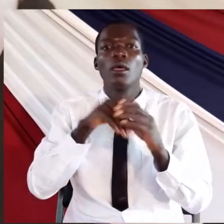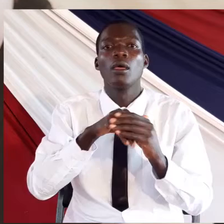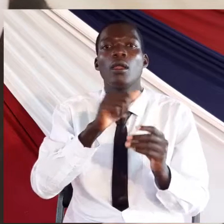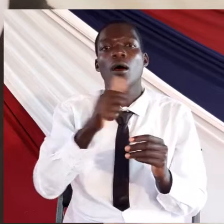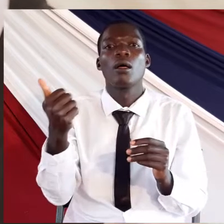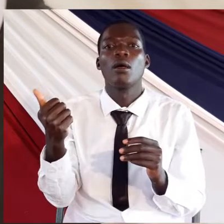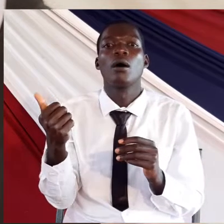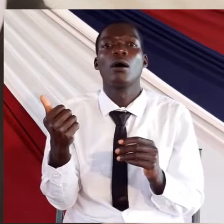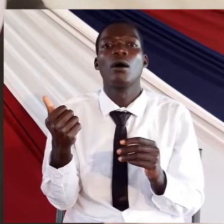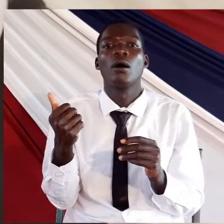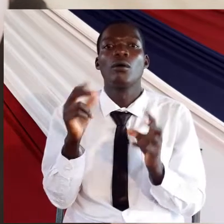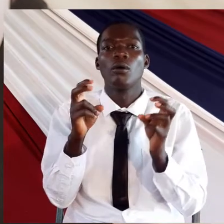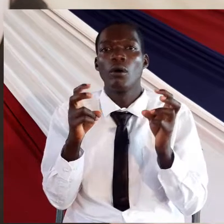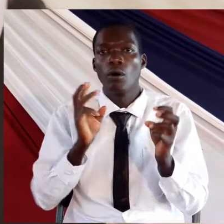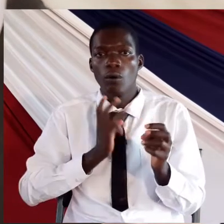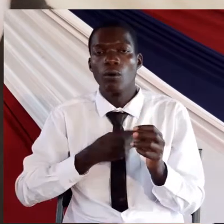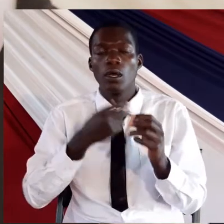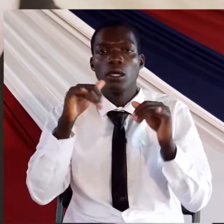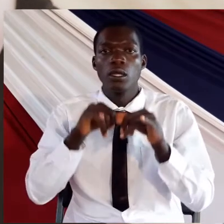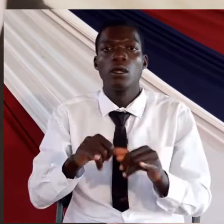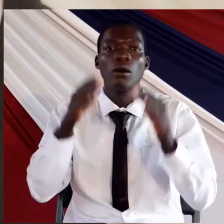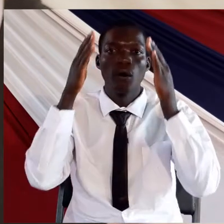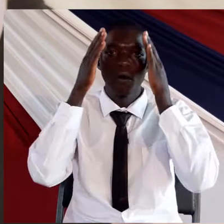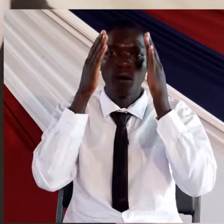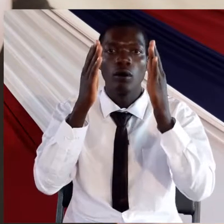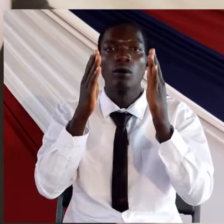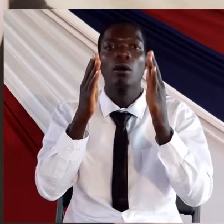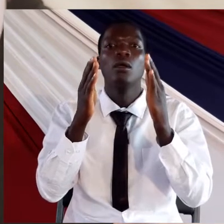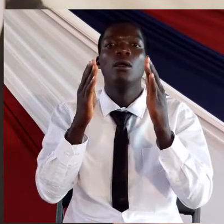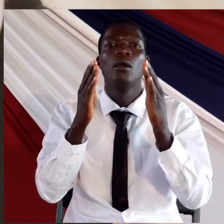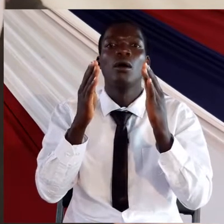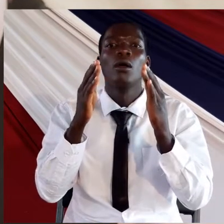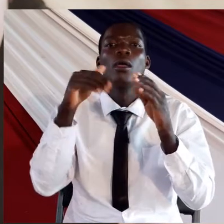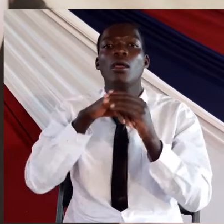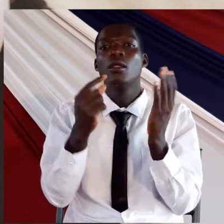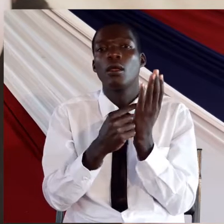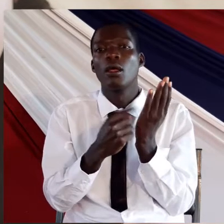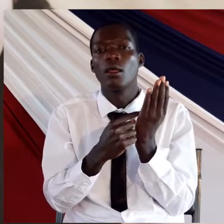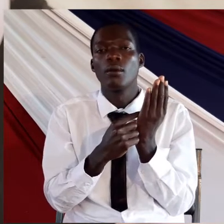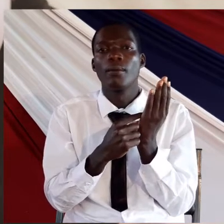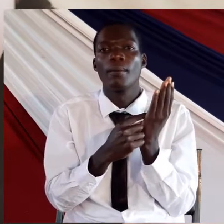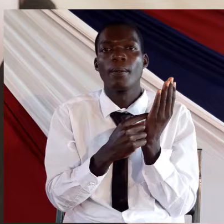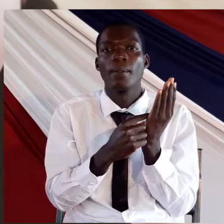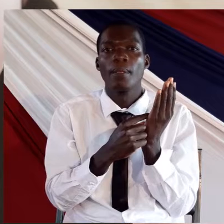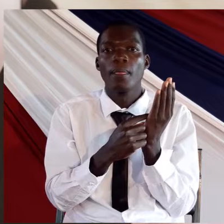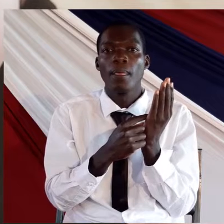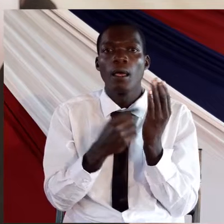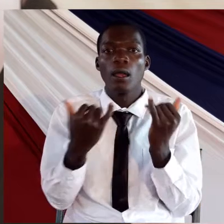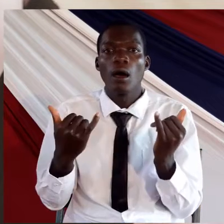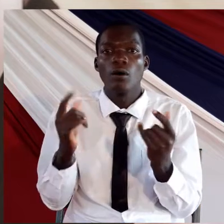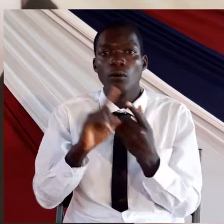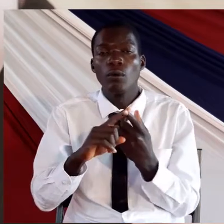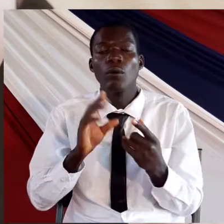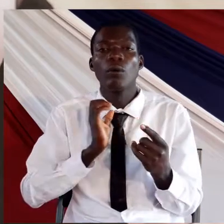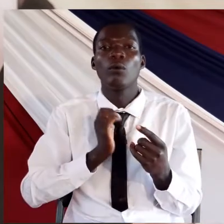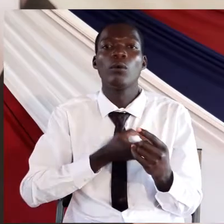context, and we are still focusing on the book of Genesis. Now, to start